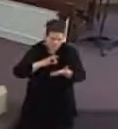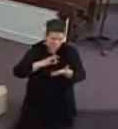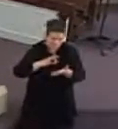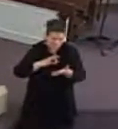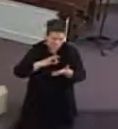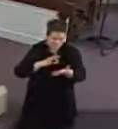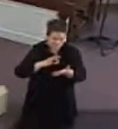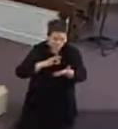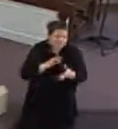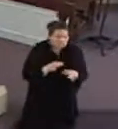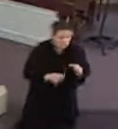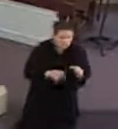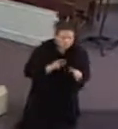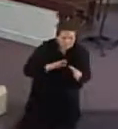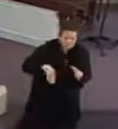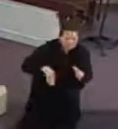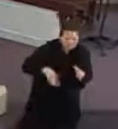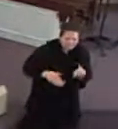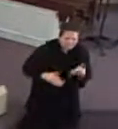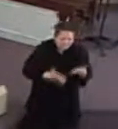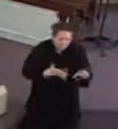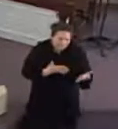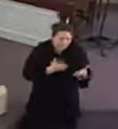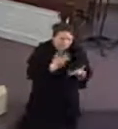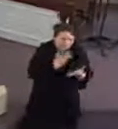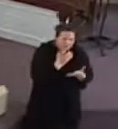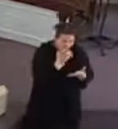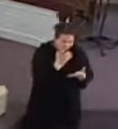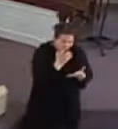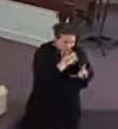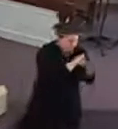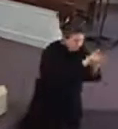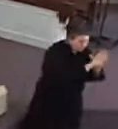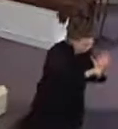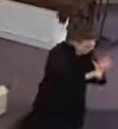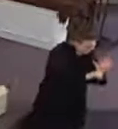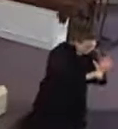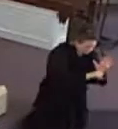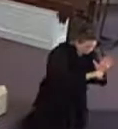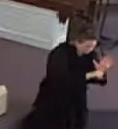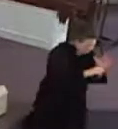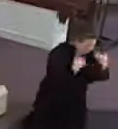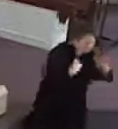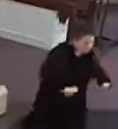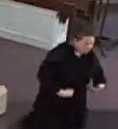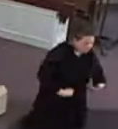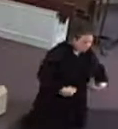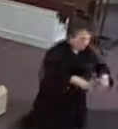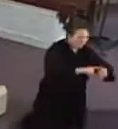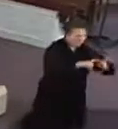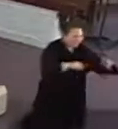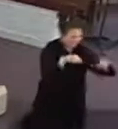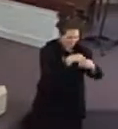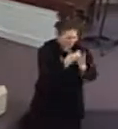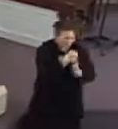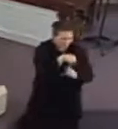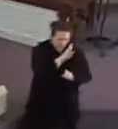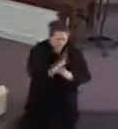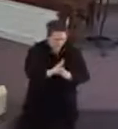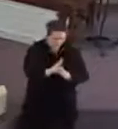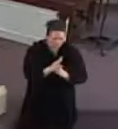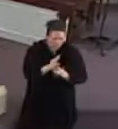Justice delayed may be a curse in the legal realm, but in God's world, it's